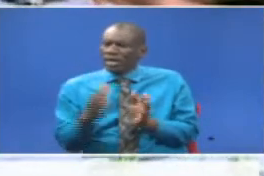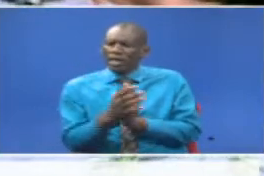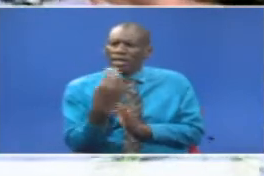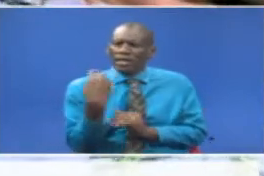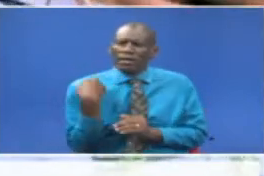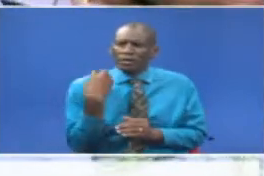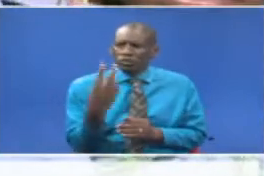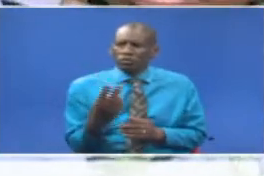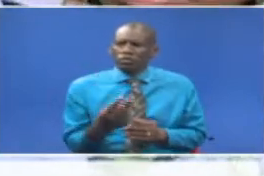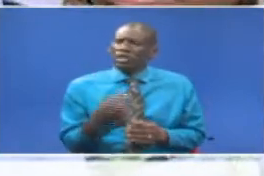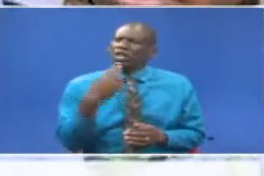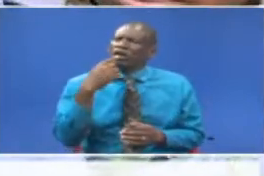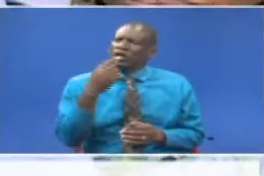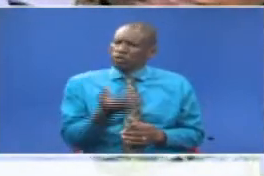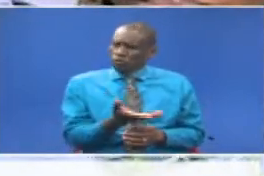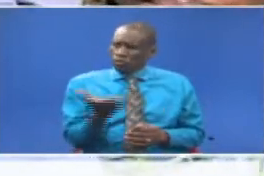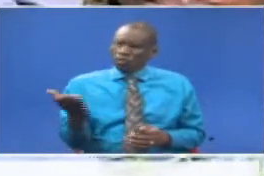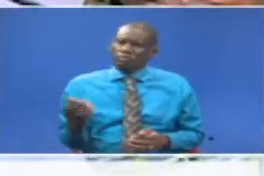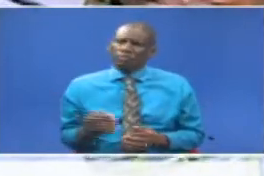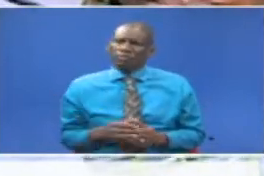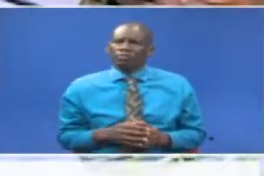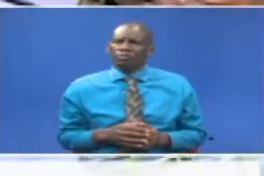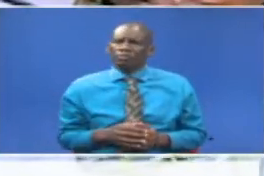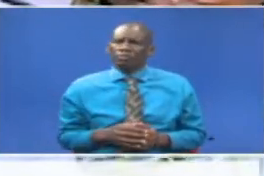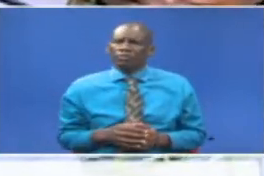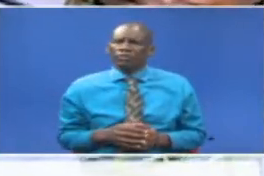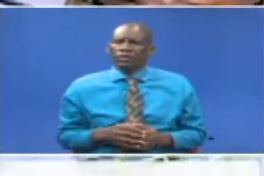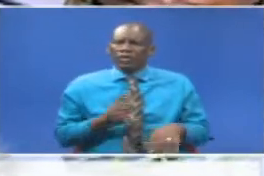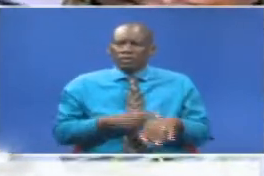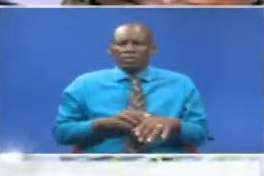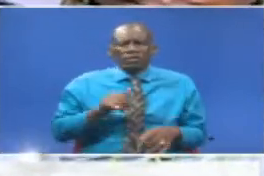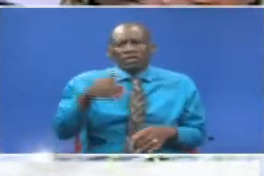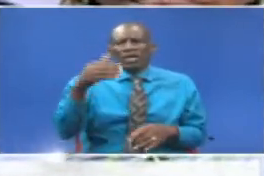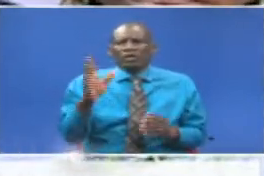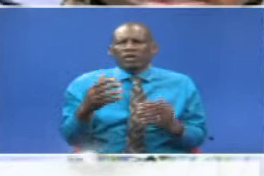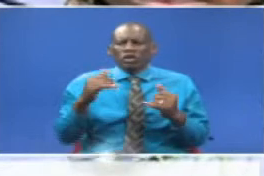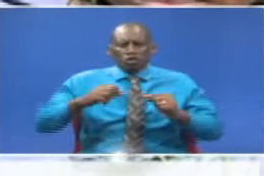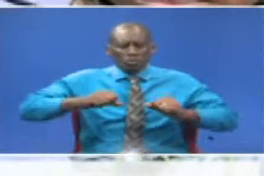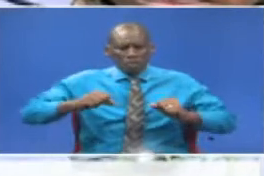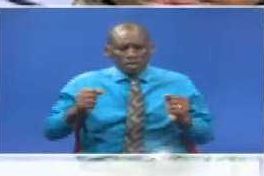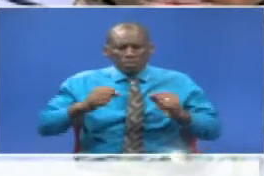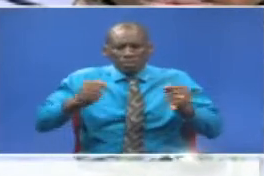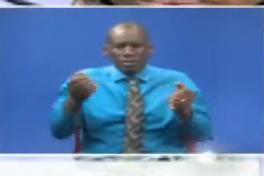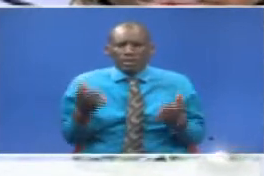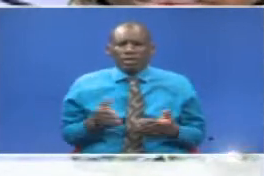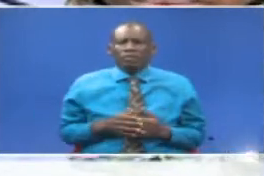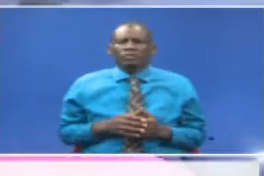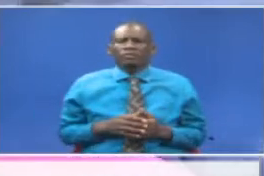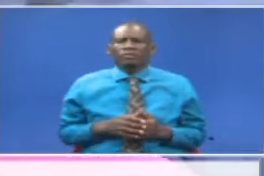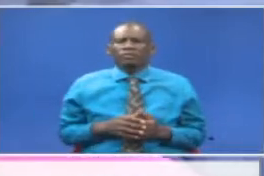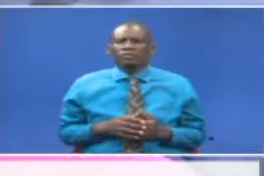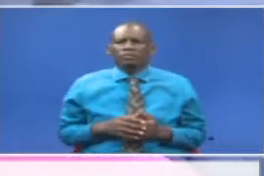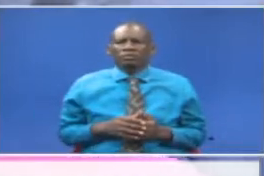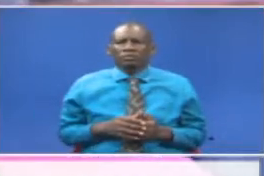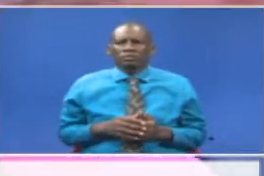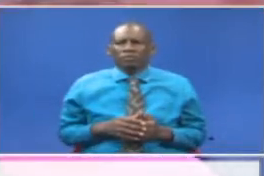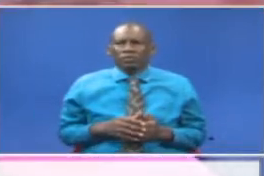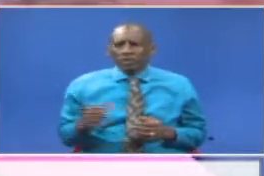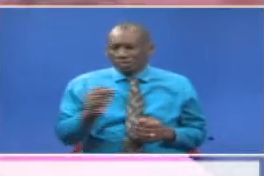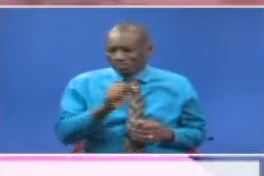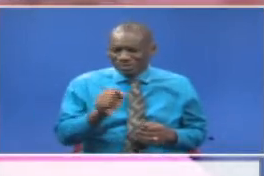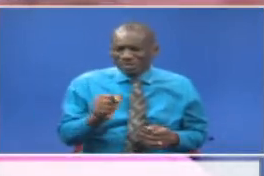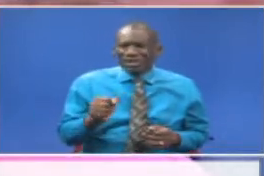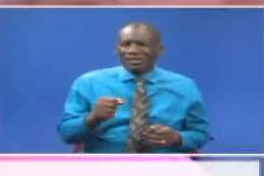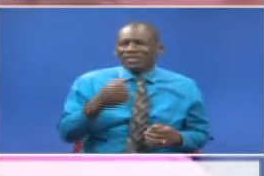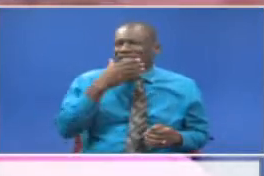Hapo. Jenye niliambia kwa hapo tu wakitoka. Sasa mimi niko na furaha sana, sana sana sana. Mzee Cheruiyot